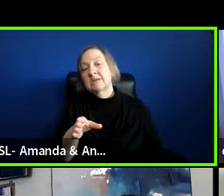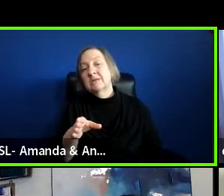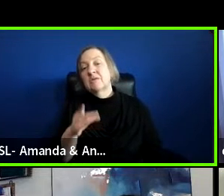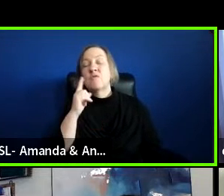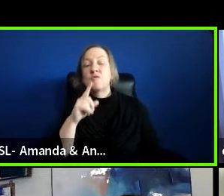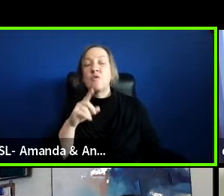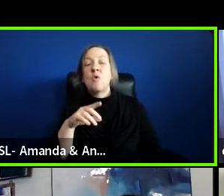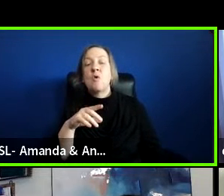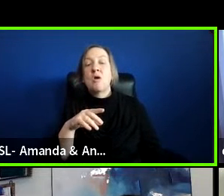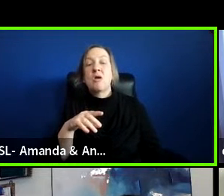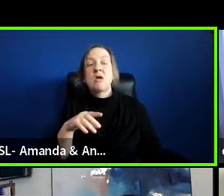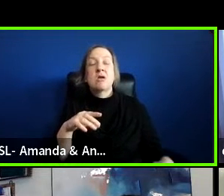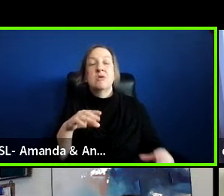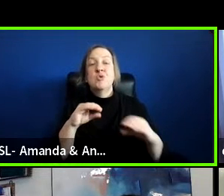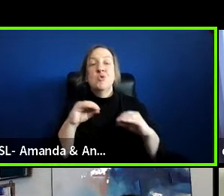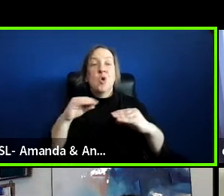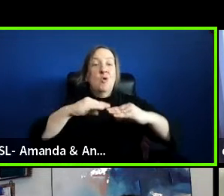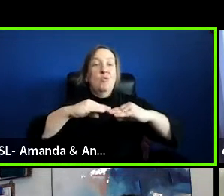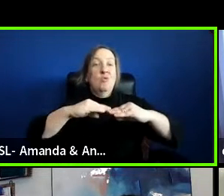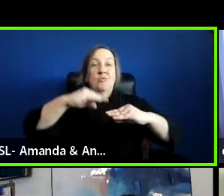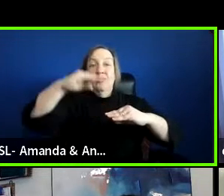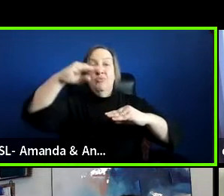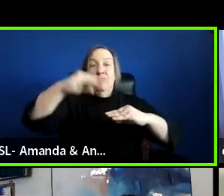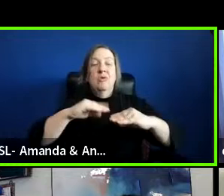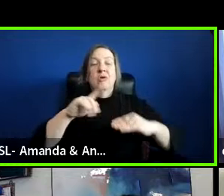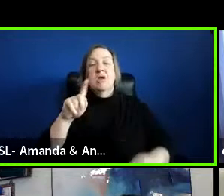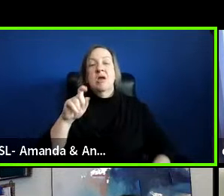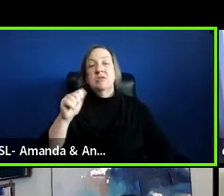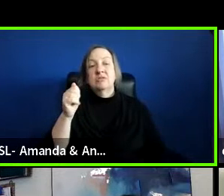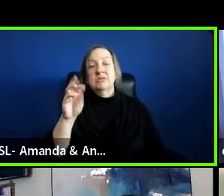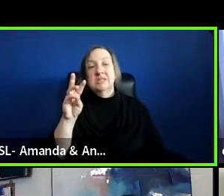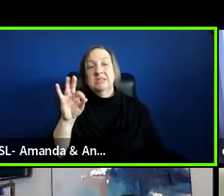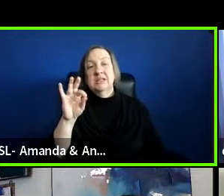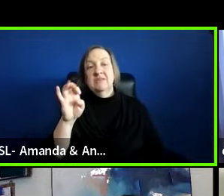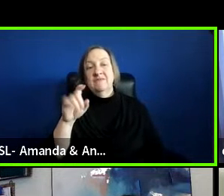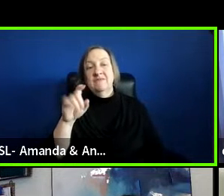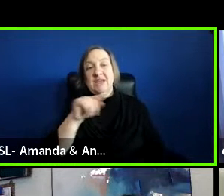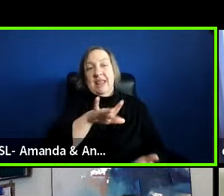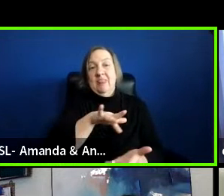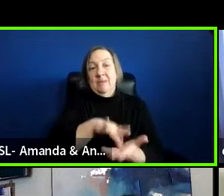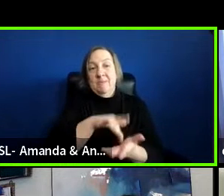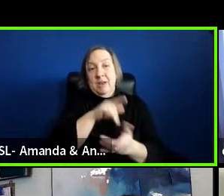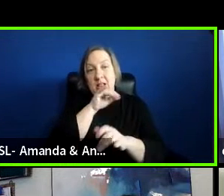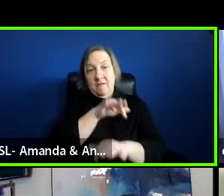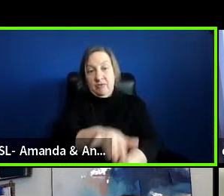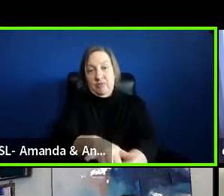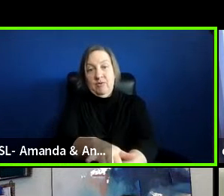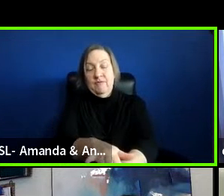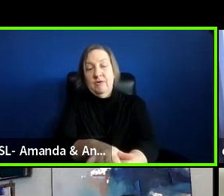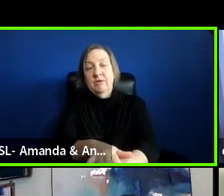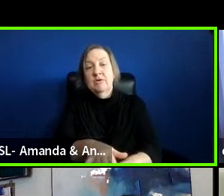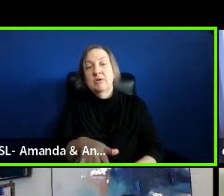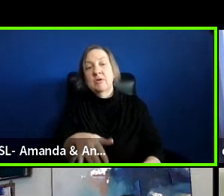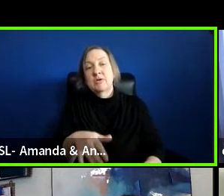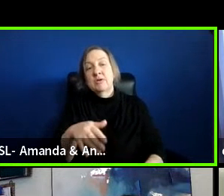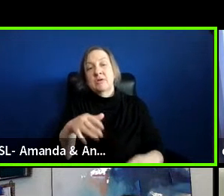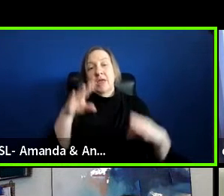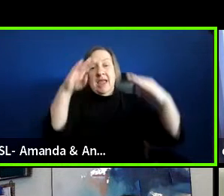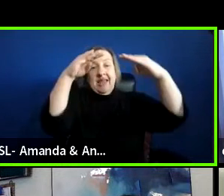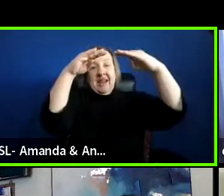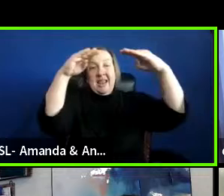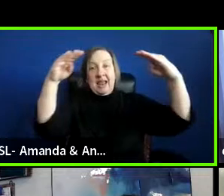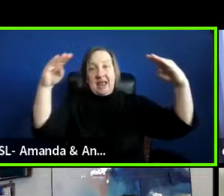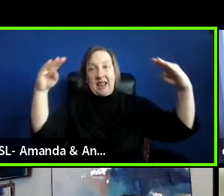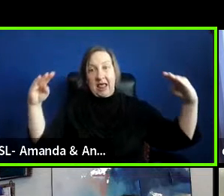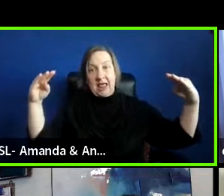for the fixed span, we're looking at 116 feet in the middle of the river. And while coming down, I don't have the